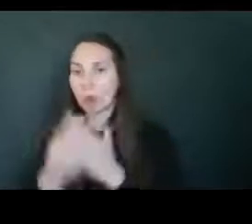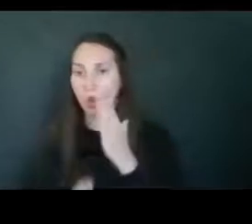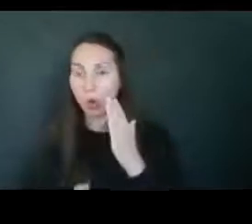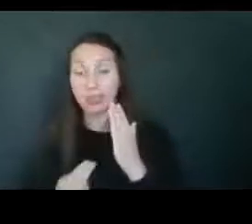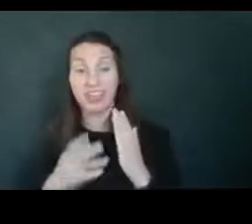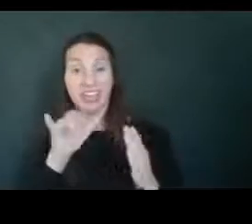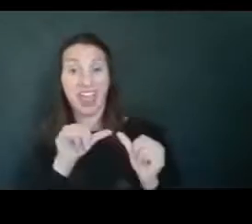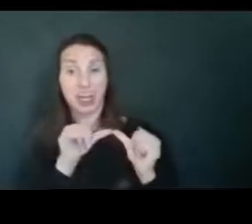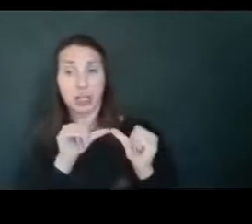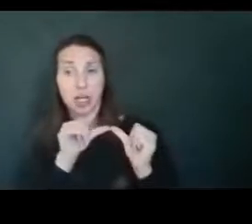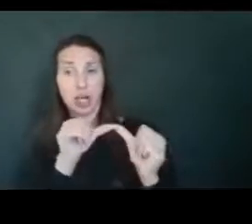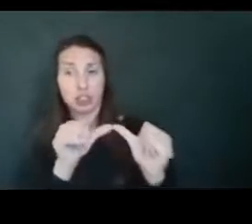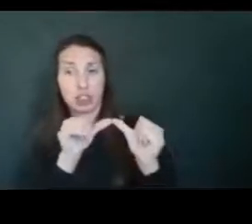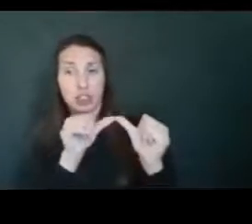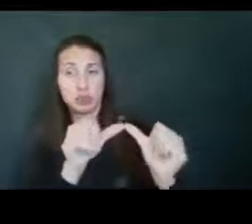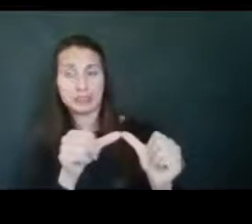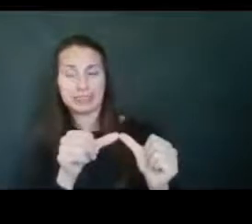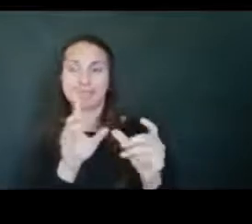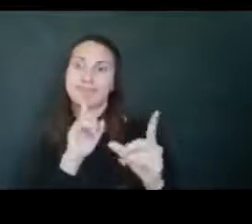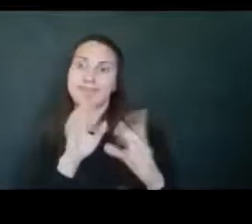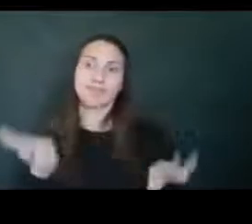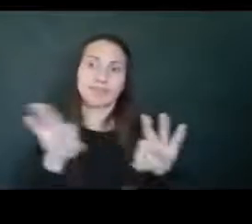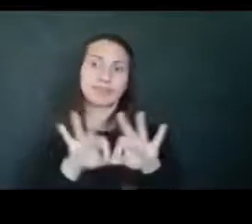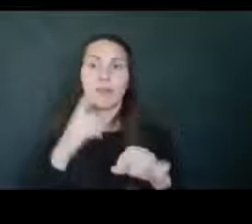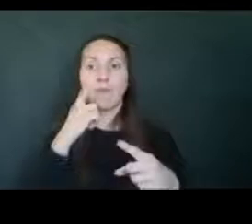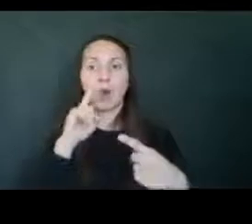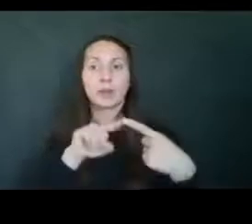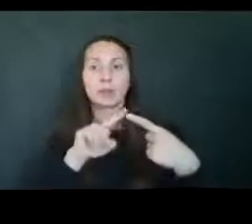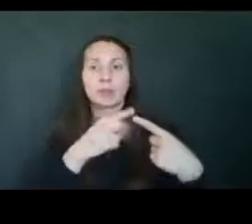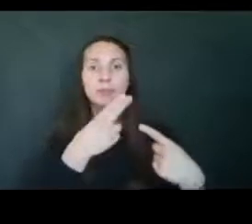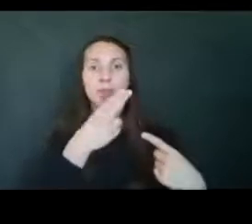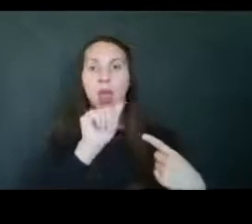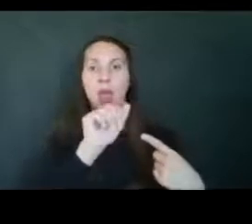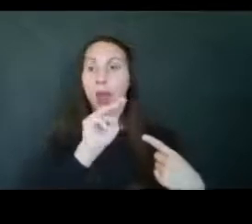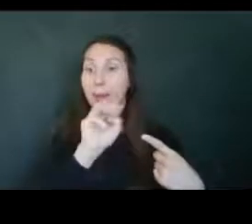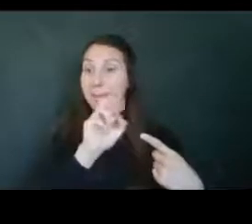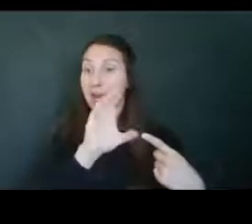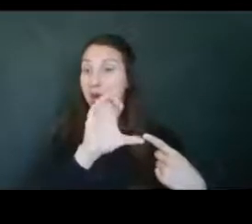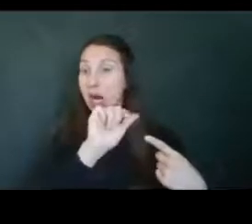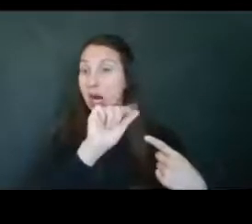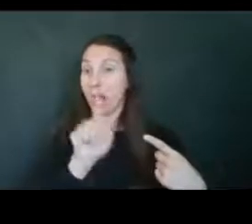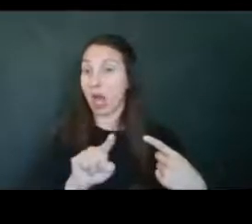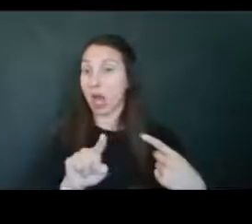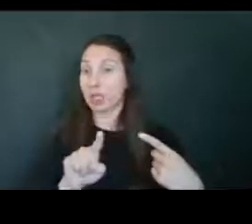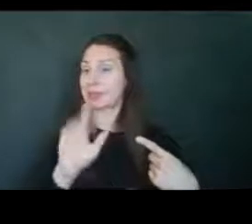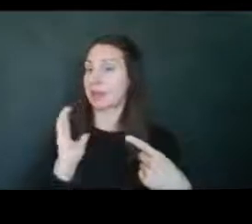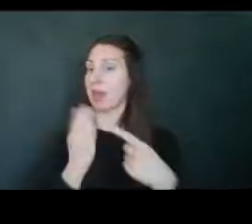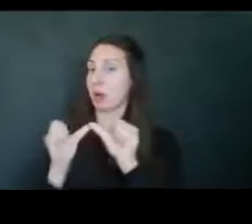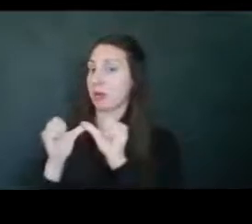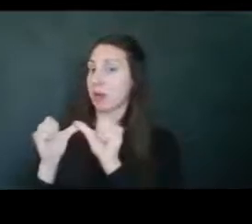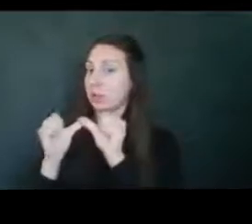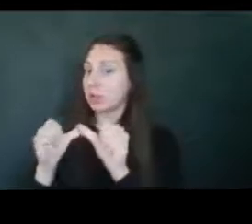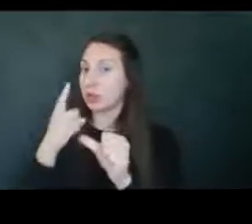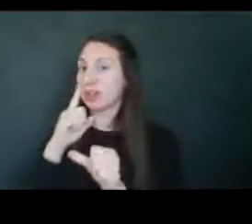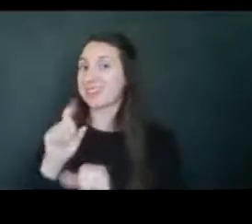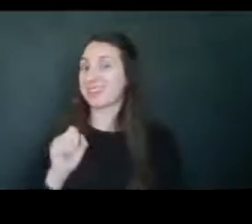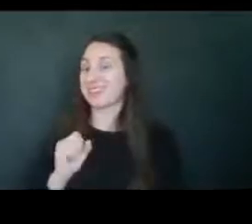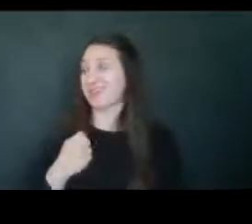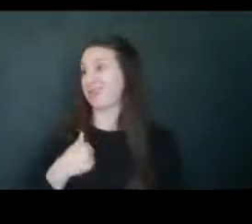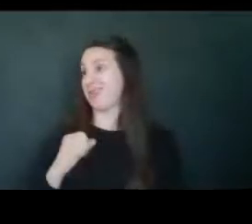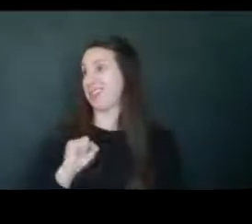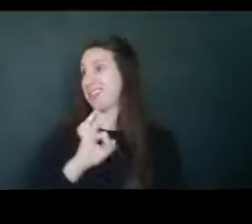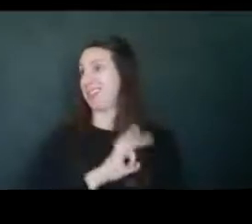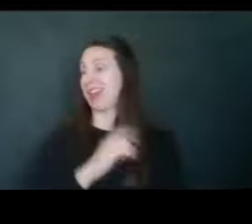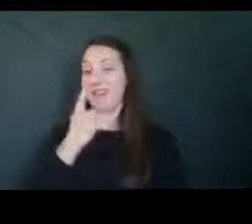important. For Hamer Cause, the continuity was staffing it for about 10 years.